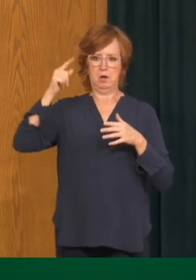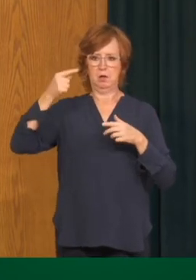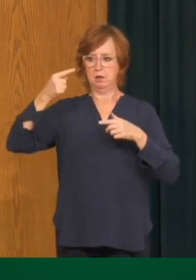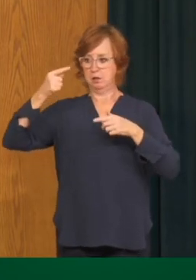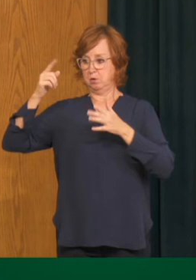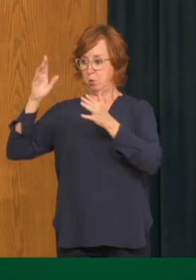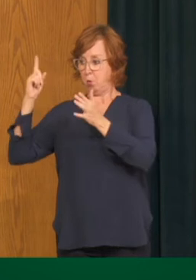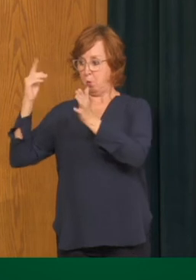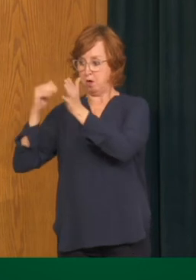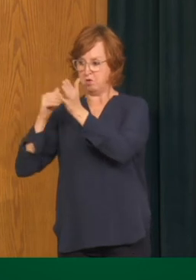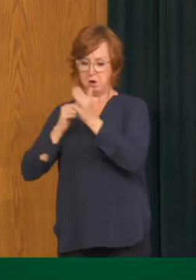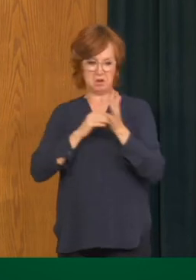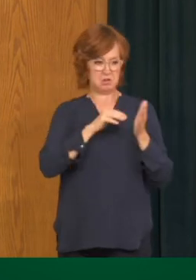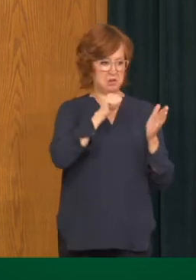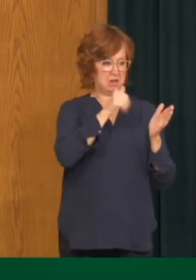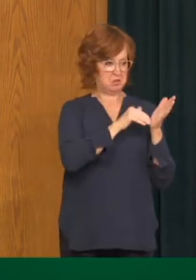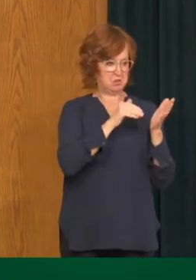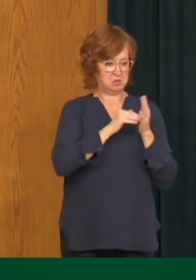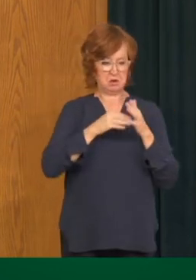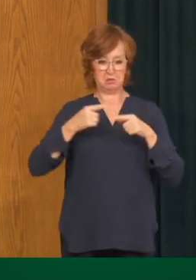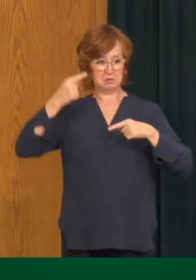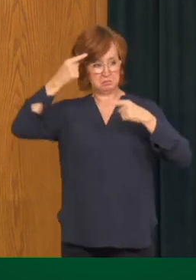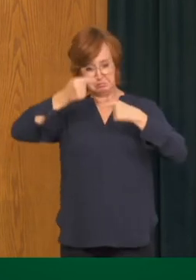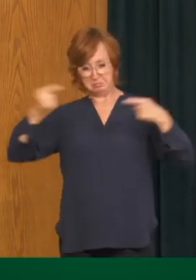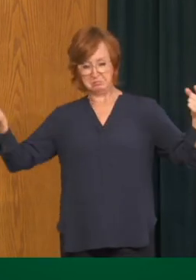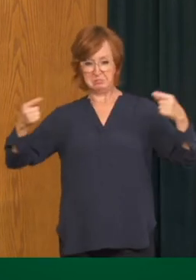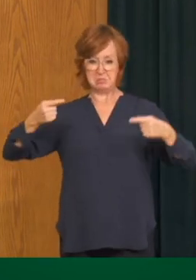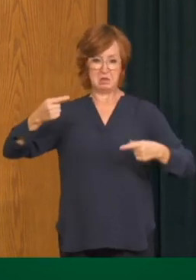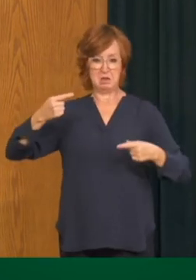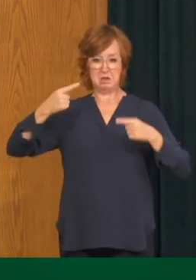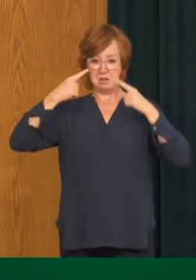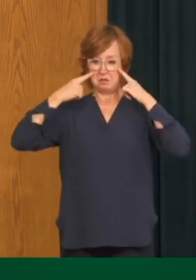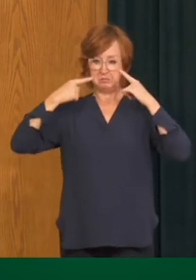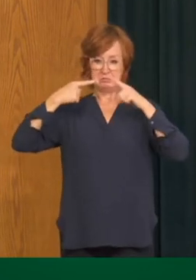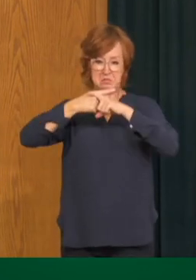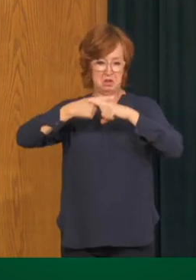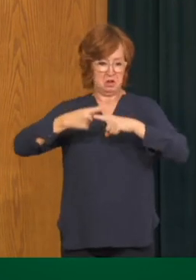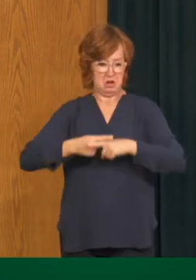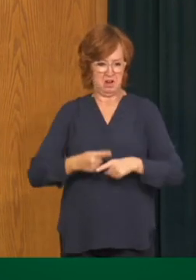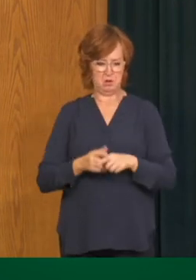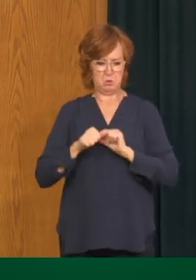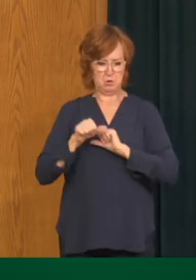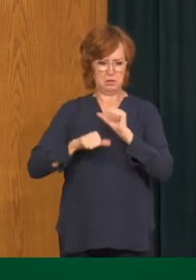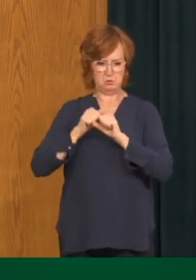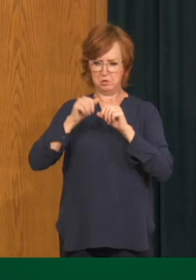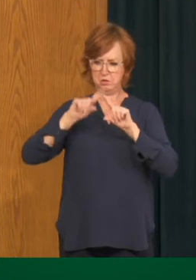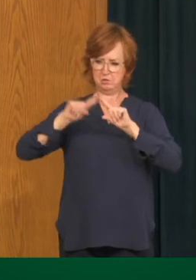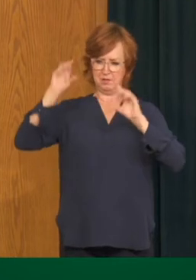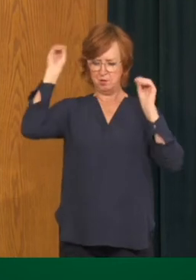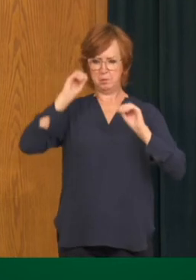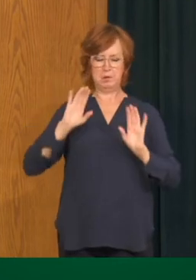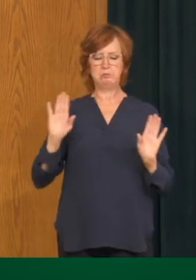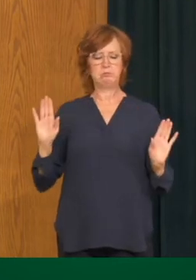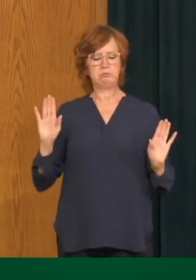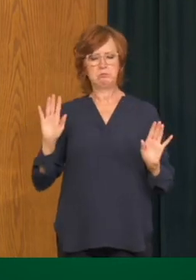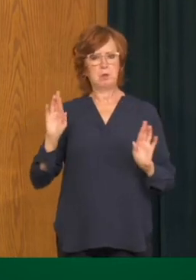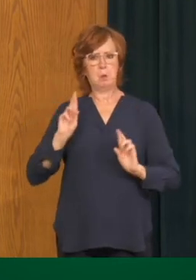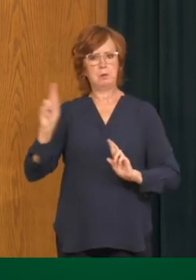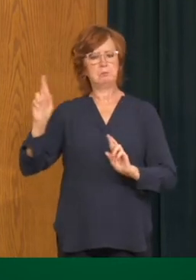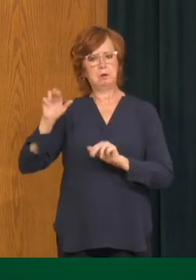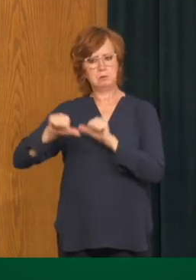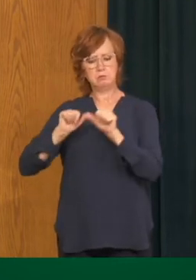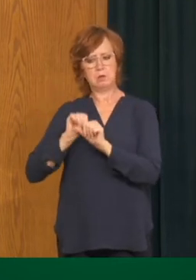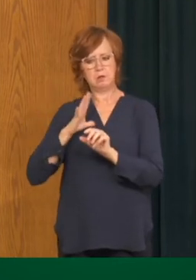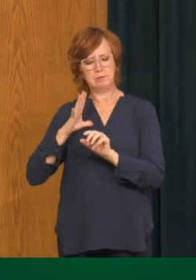that may be in this province or across the nation, but we do have a chief medical health officer in this province. It's Dr. Shahab,